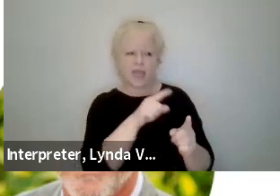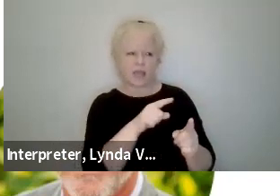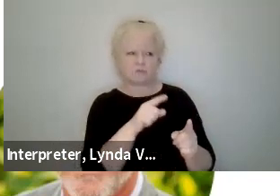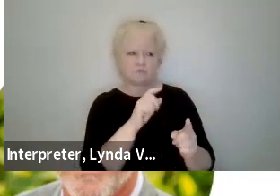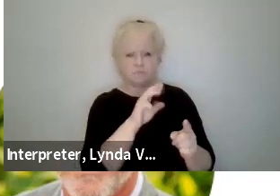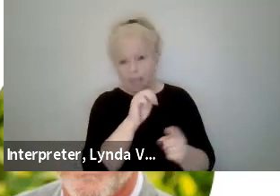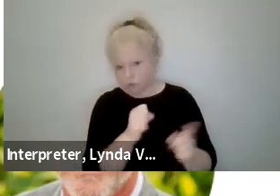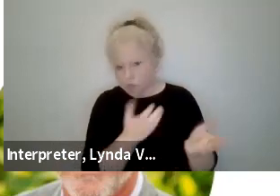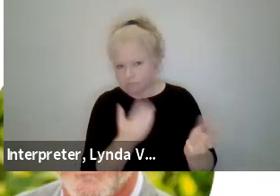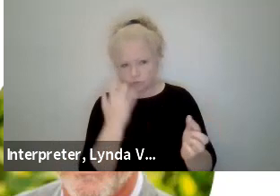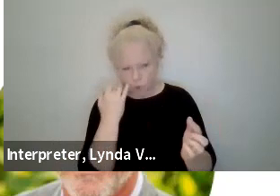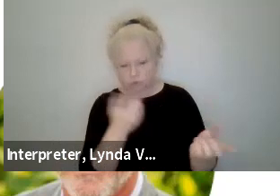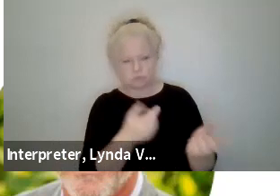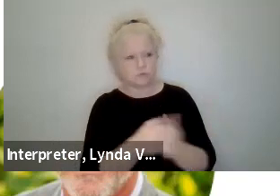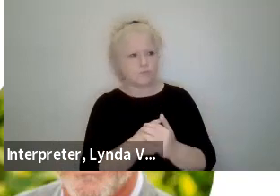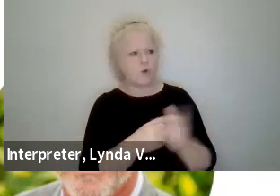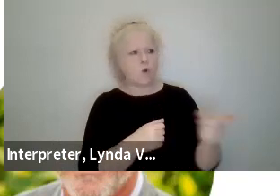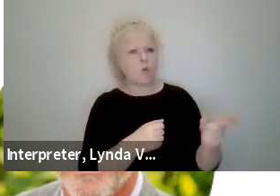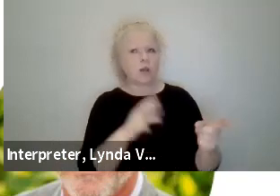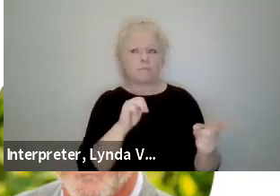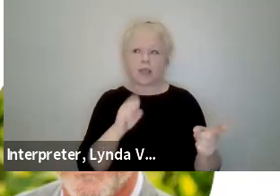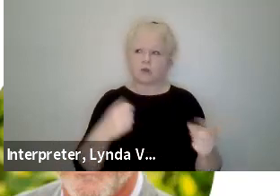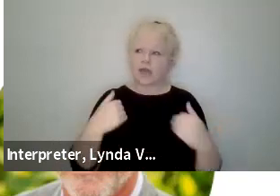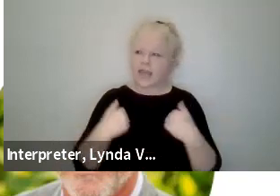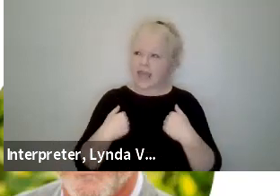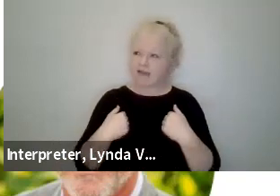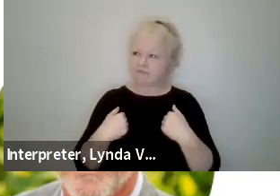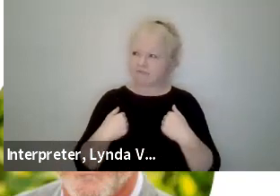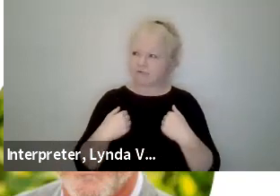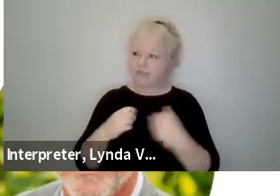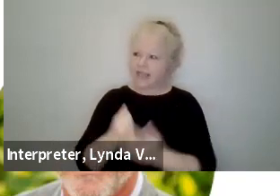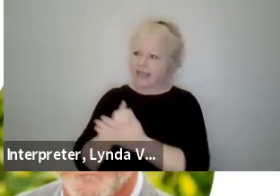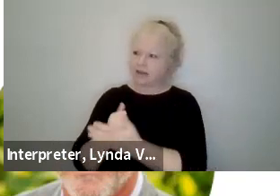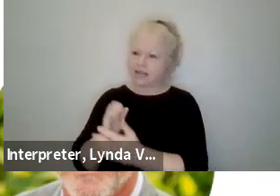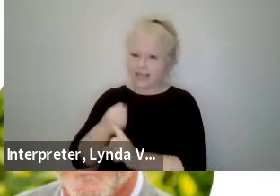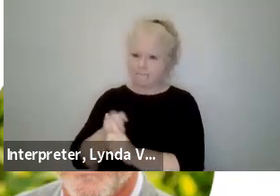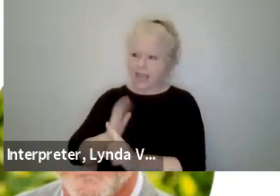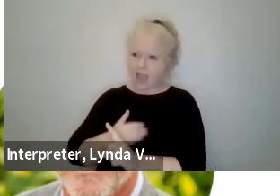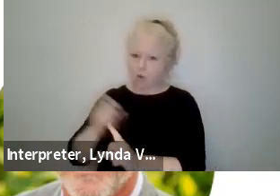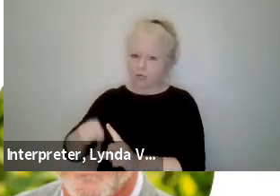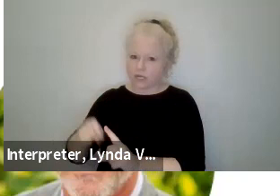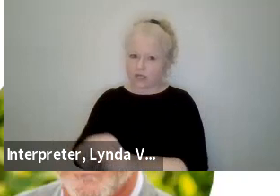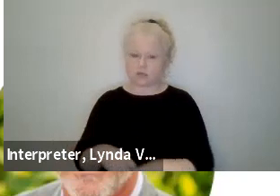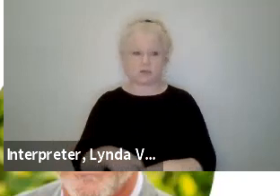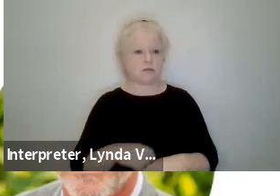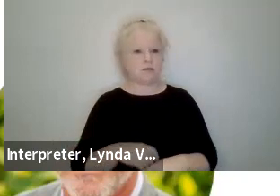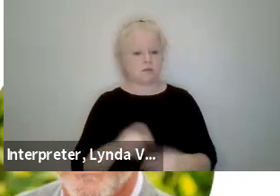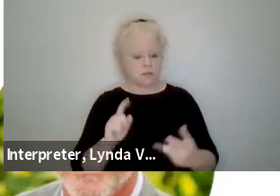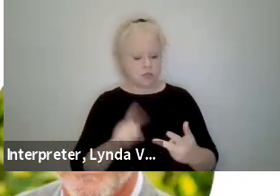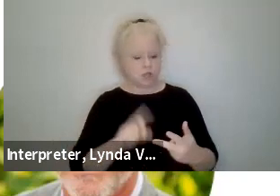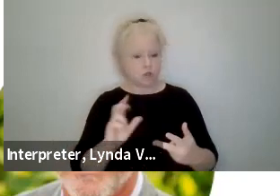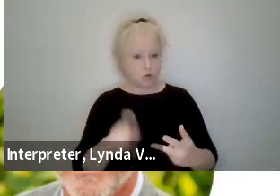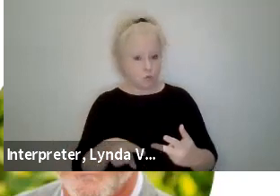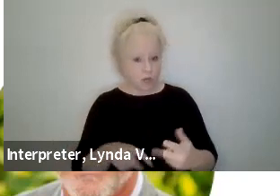case, Microsoft, what do they have that can impact our need? And then really the third major question that we want to ask